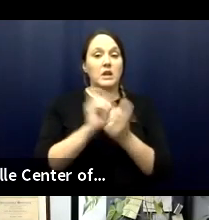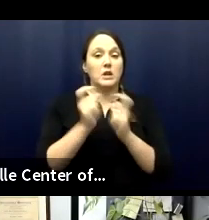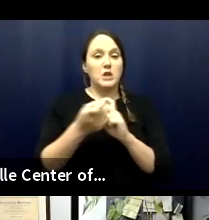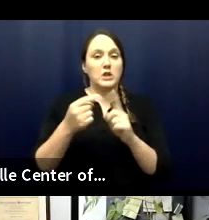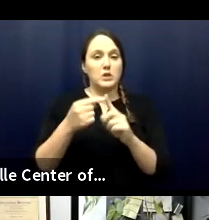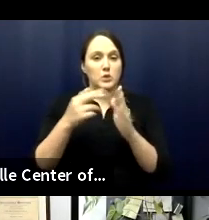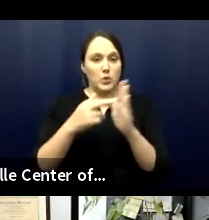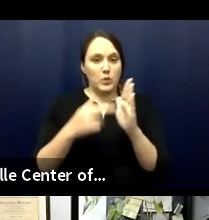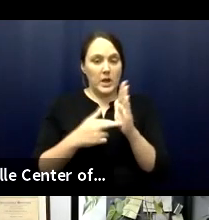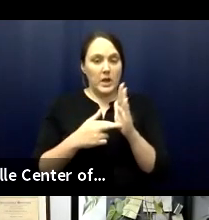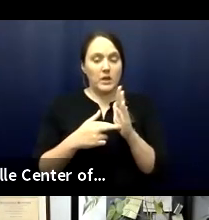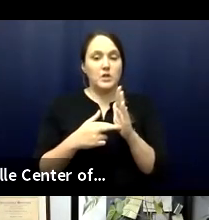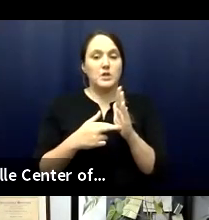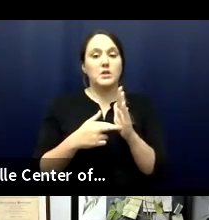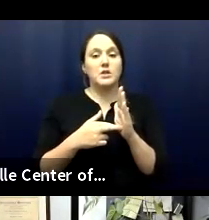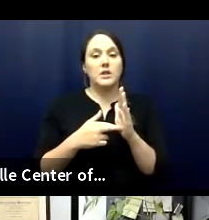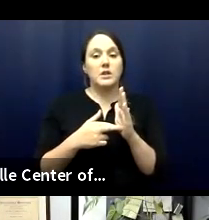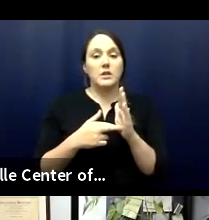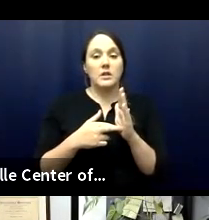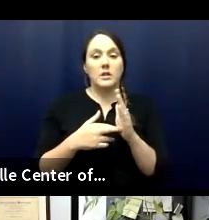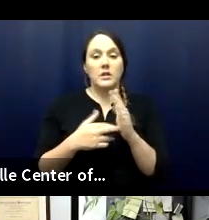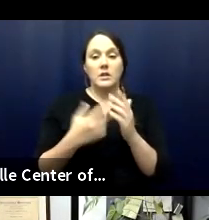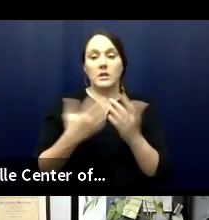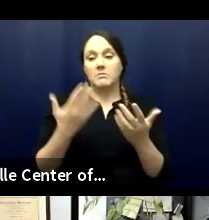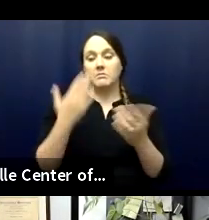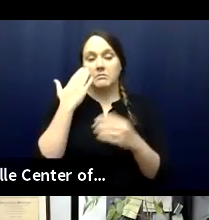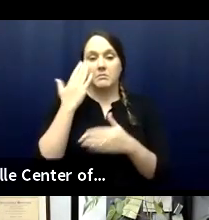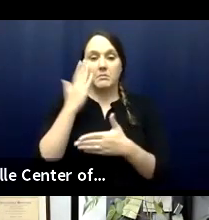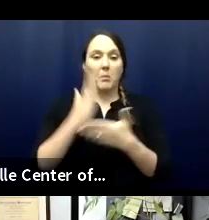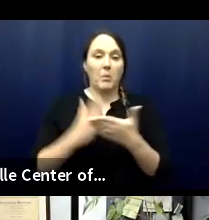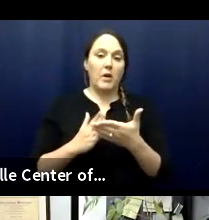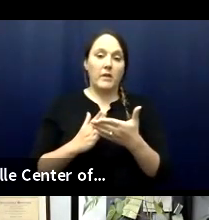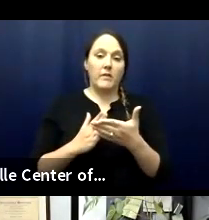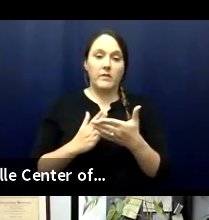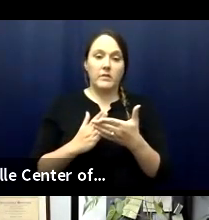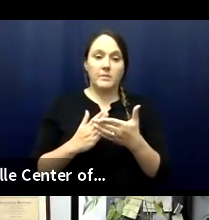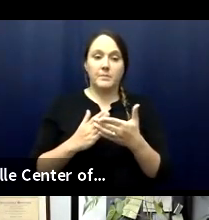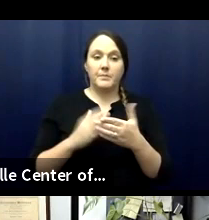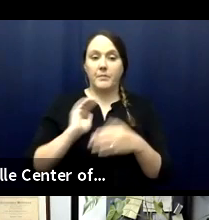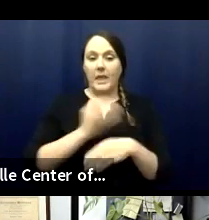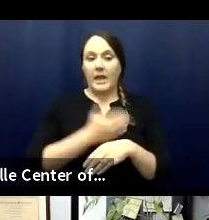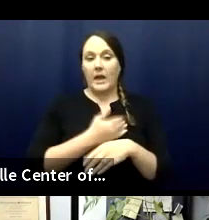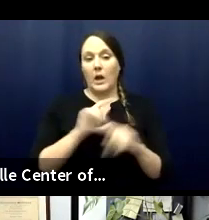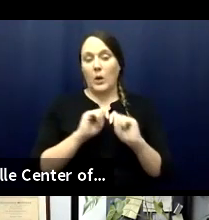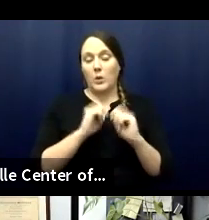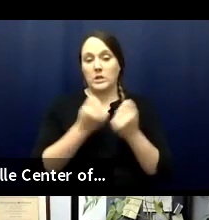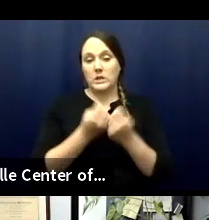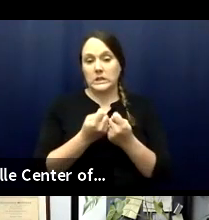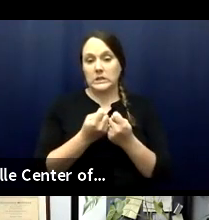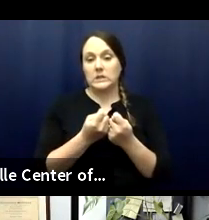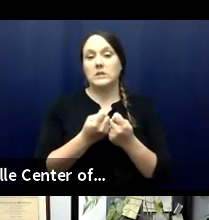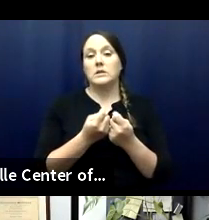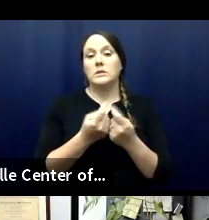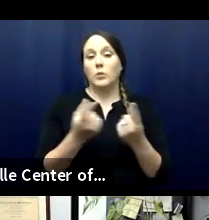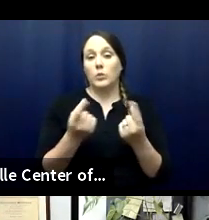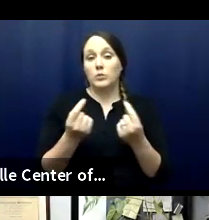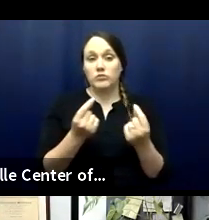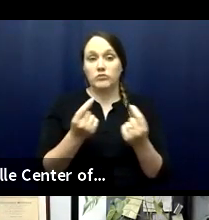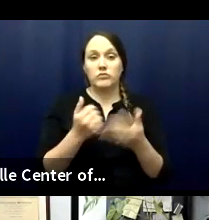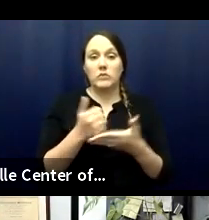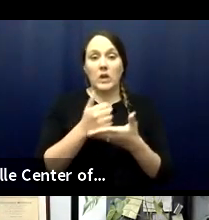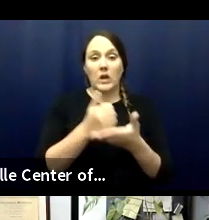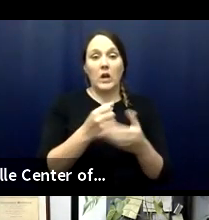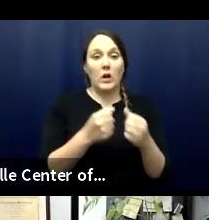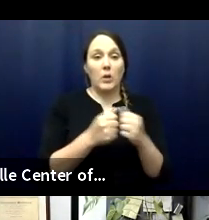regulation, as you know, part of what our team does is help with enforcement and help